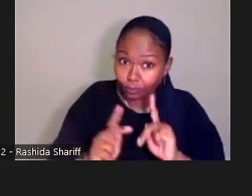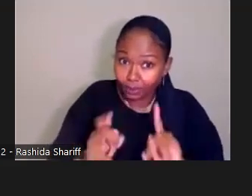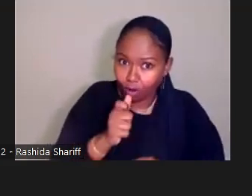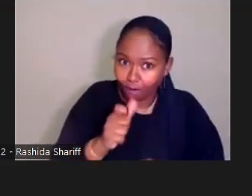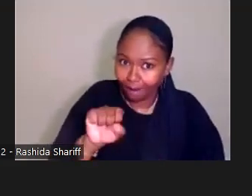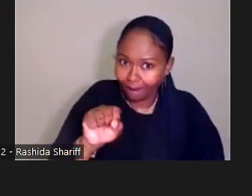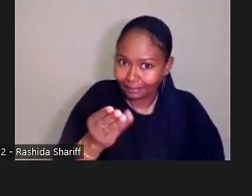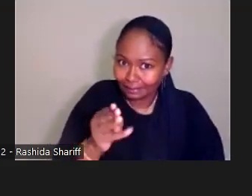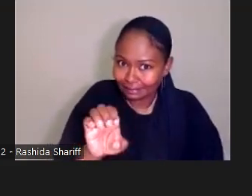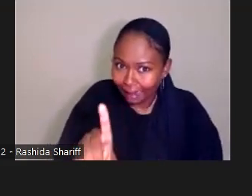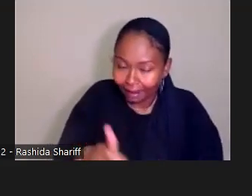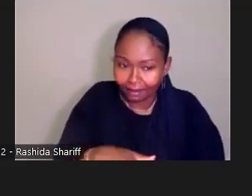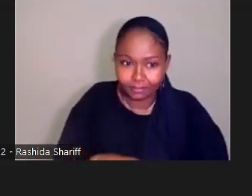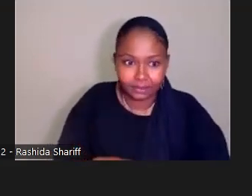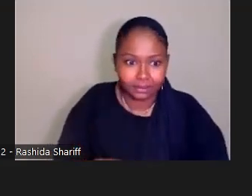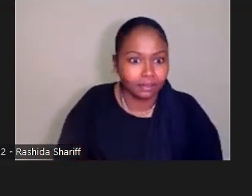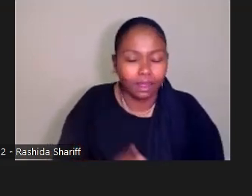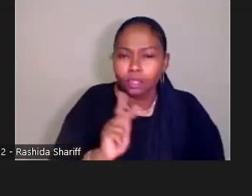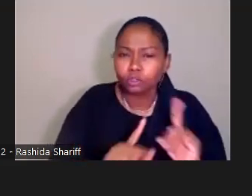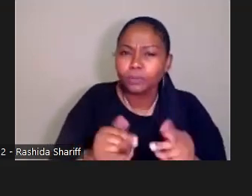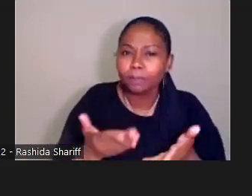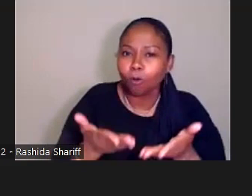people offering everything from